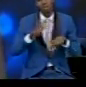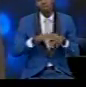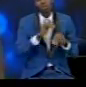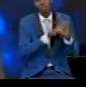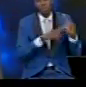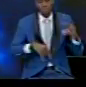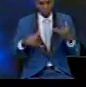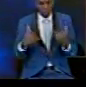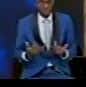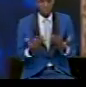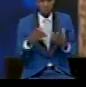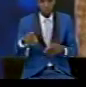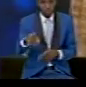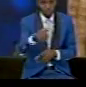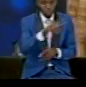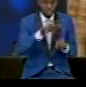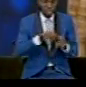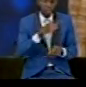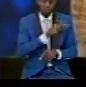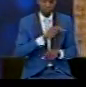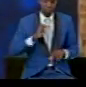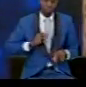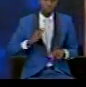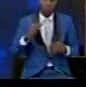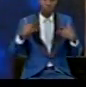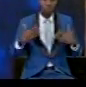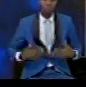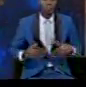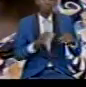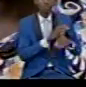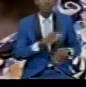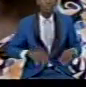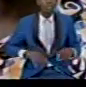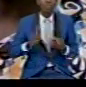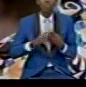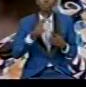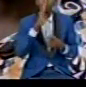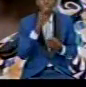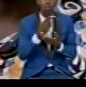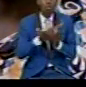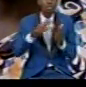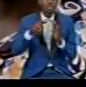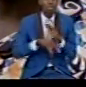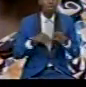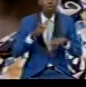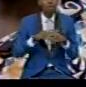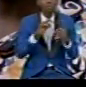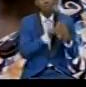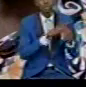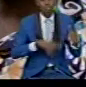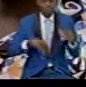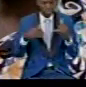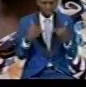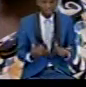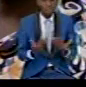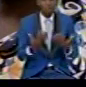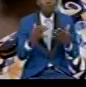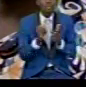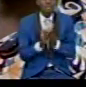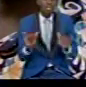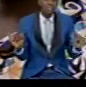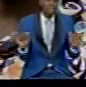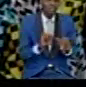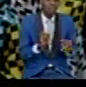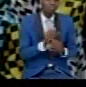you as a member of the body of Christ to be holiness unto the Lord now. He wants that same affection.